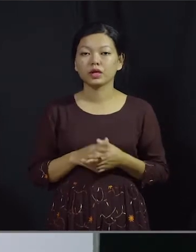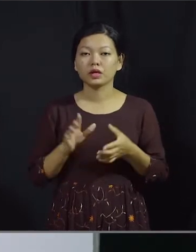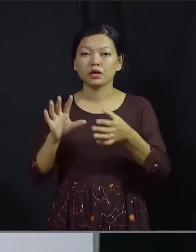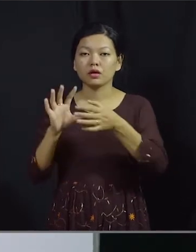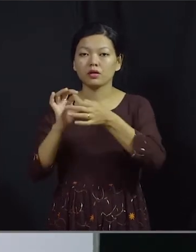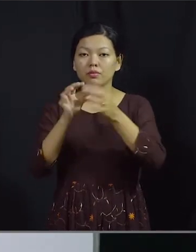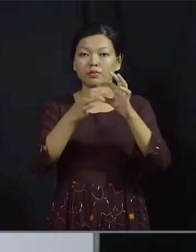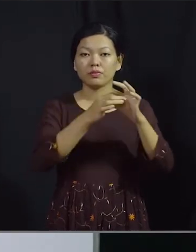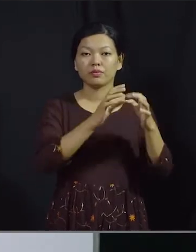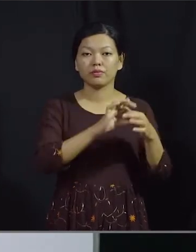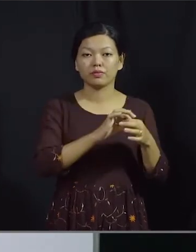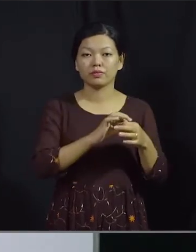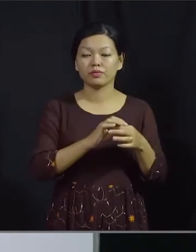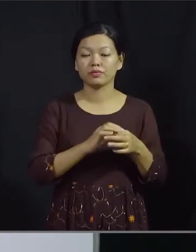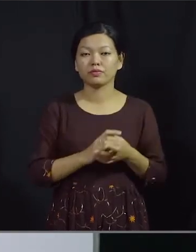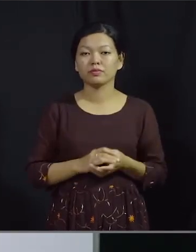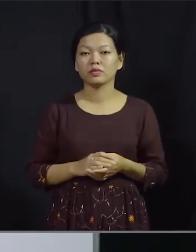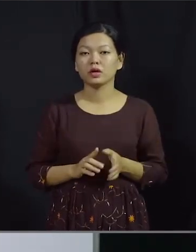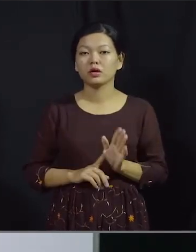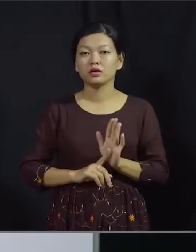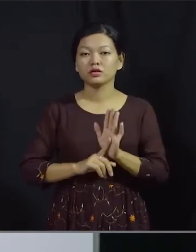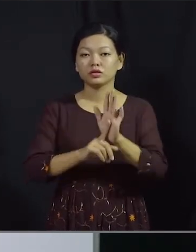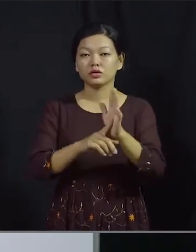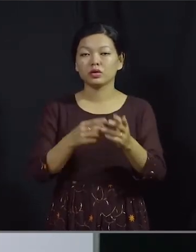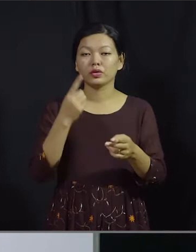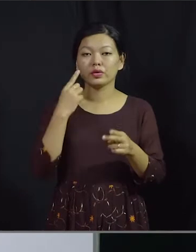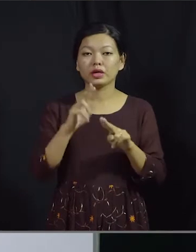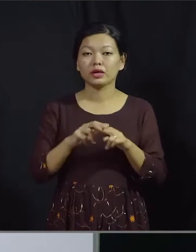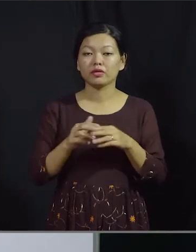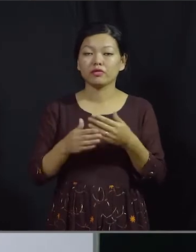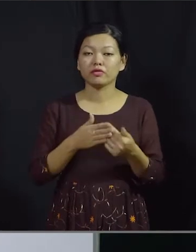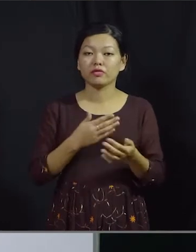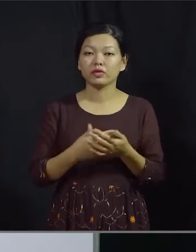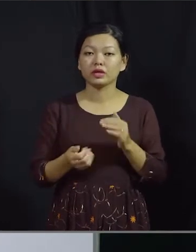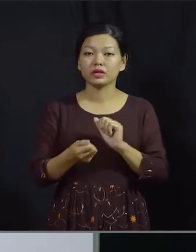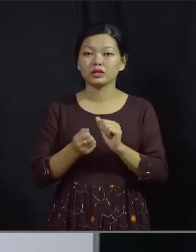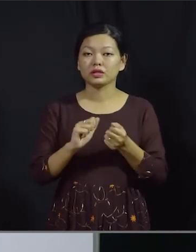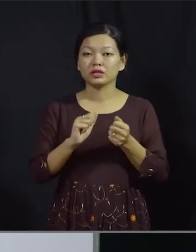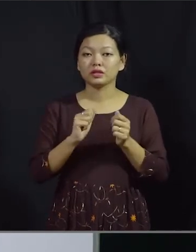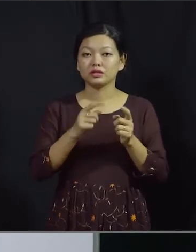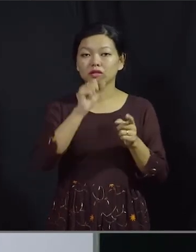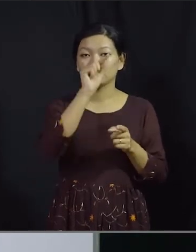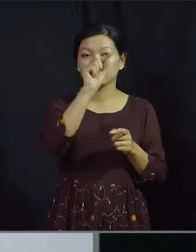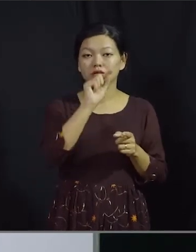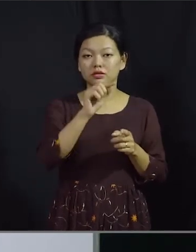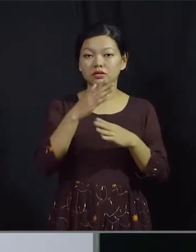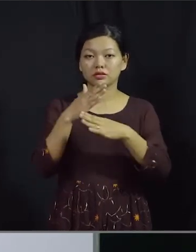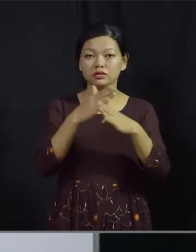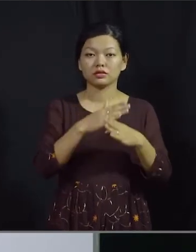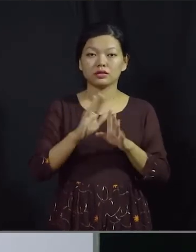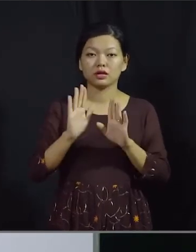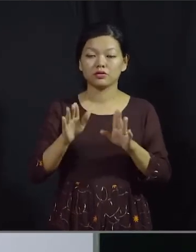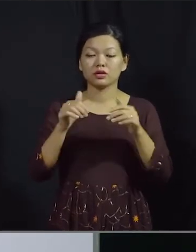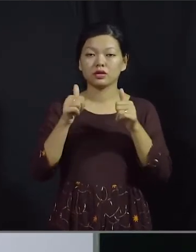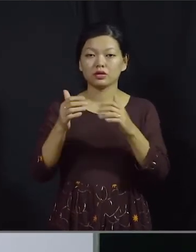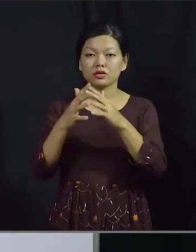deed provides that in the event of any change in profit sharing ratio, the goodwill should be